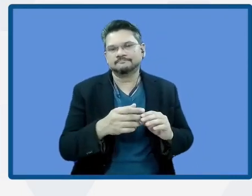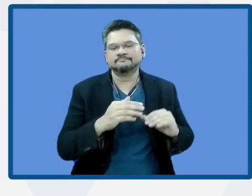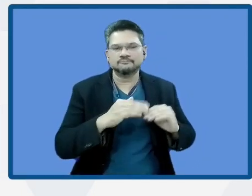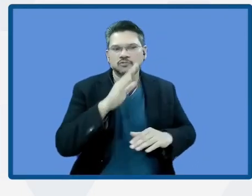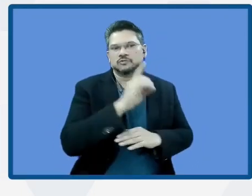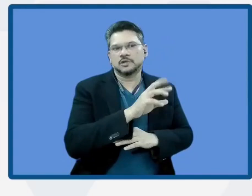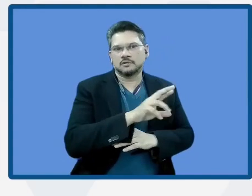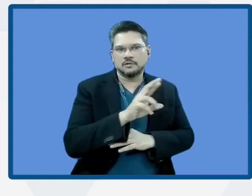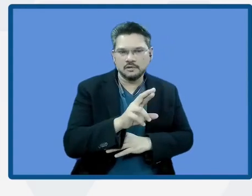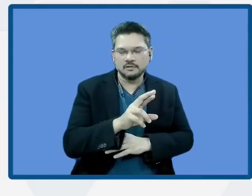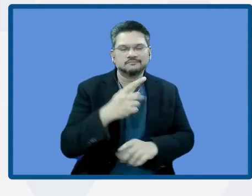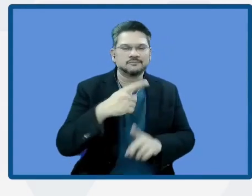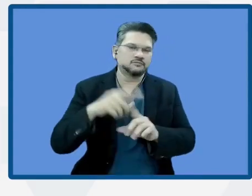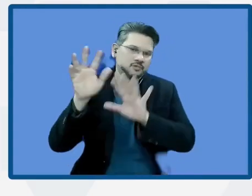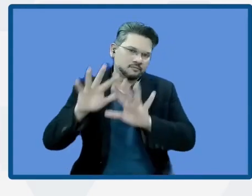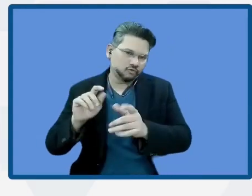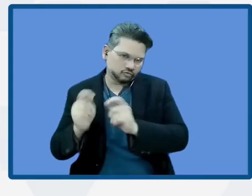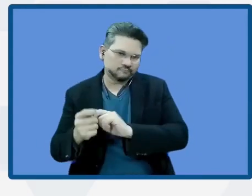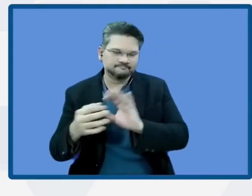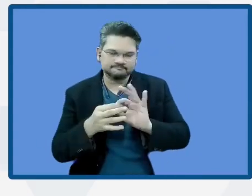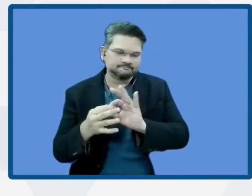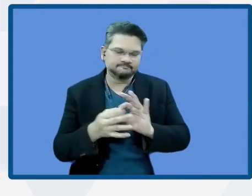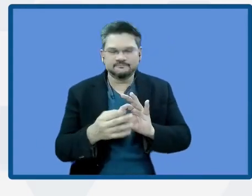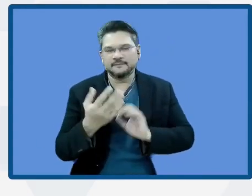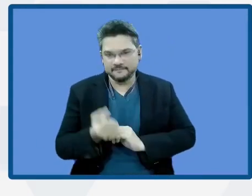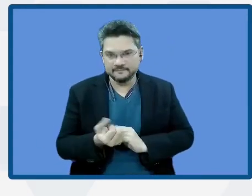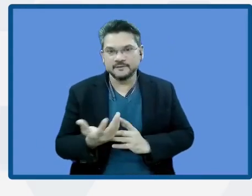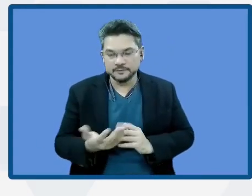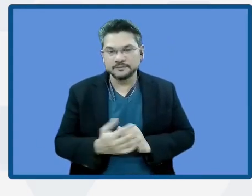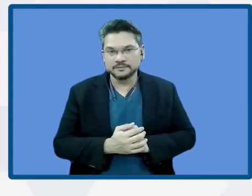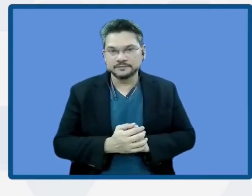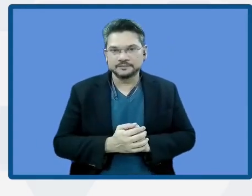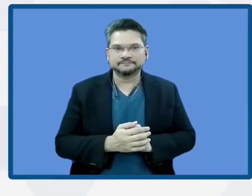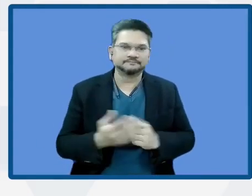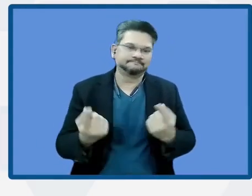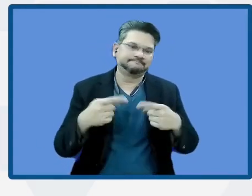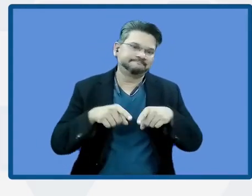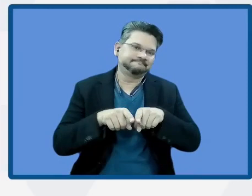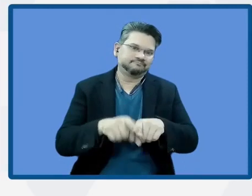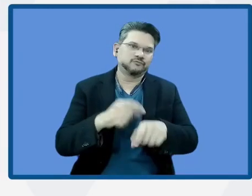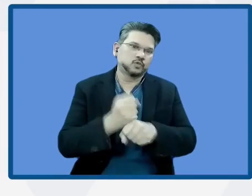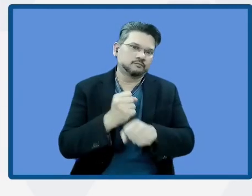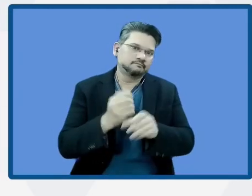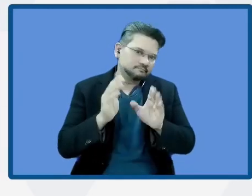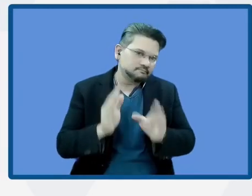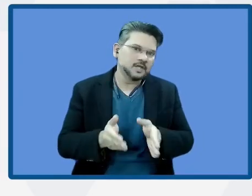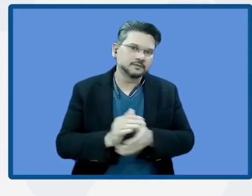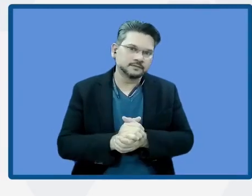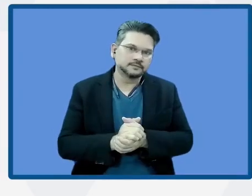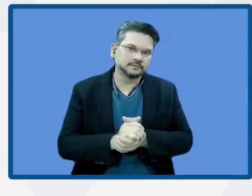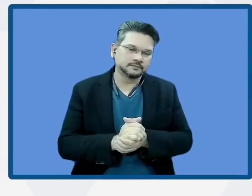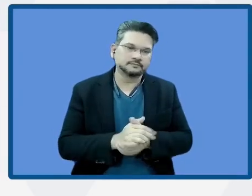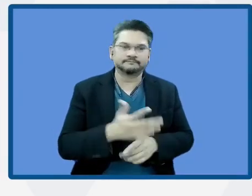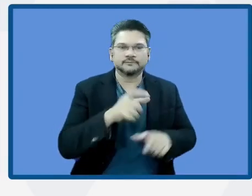change, which sometimes go in parallel, particularly when we talk about public management.